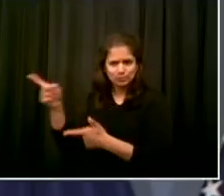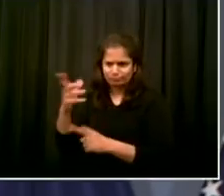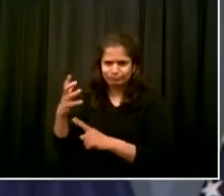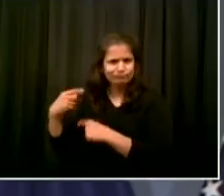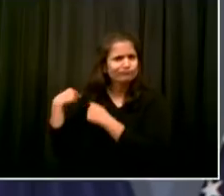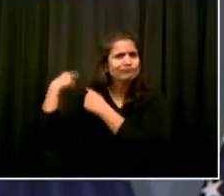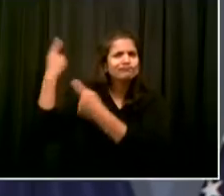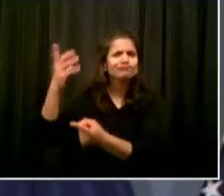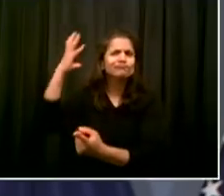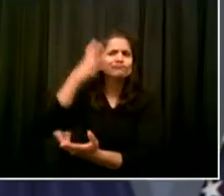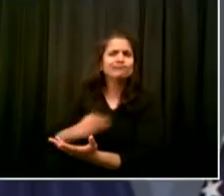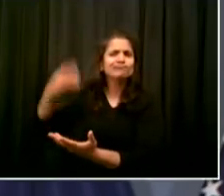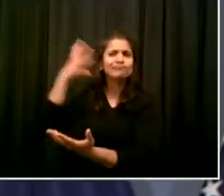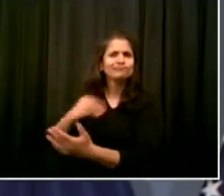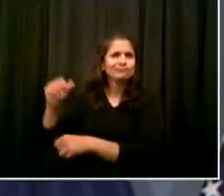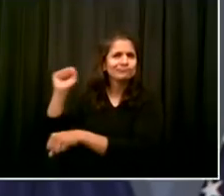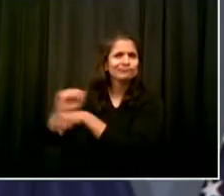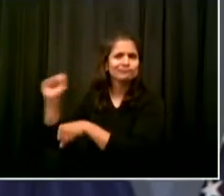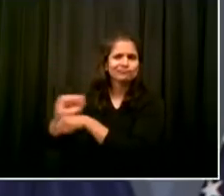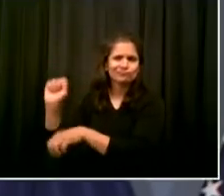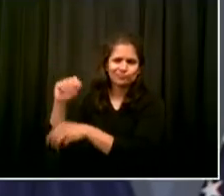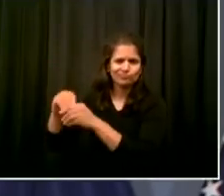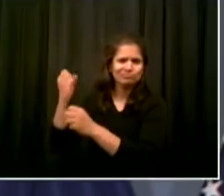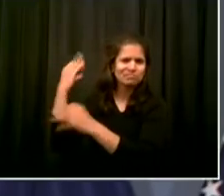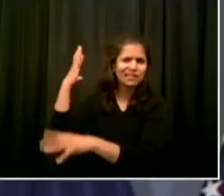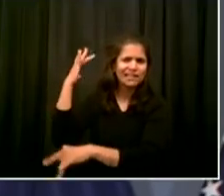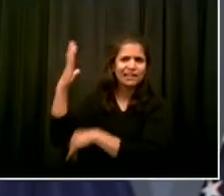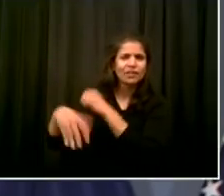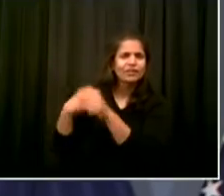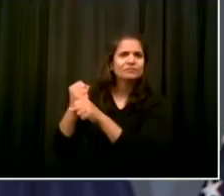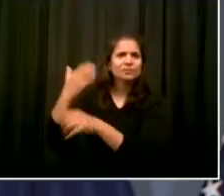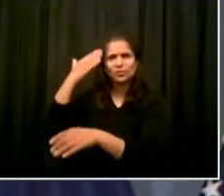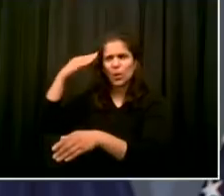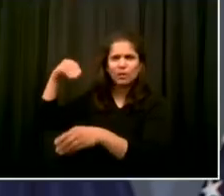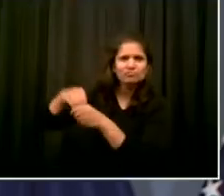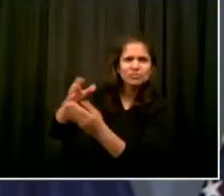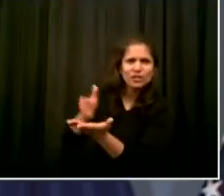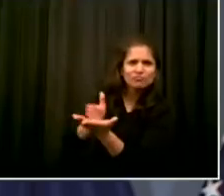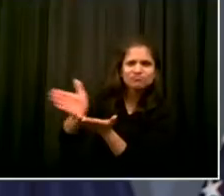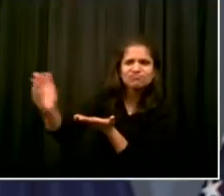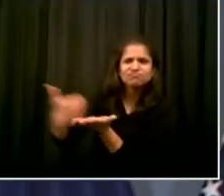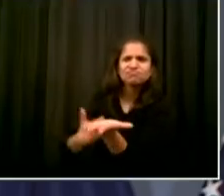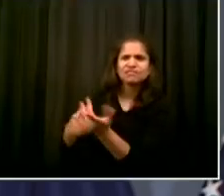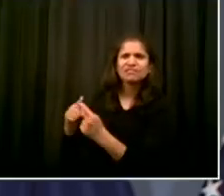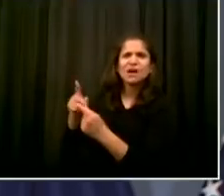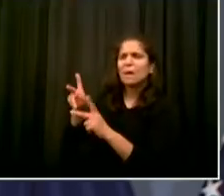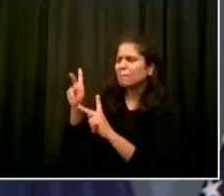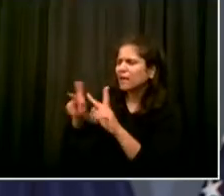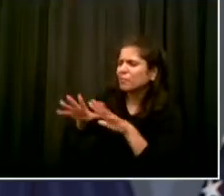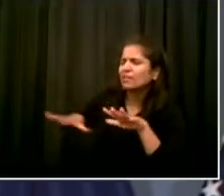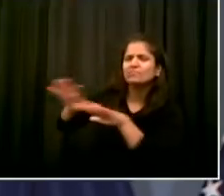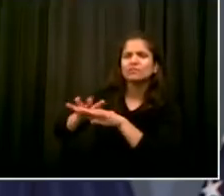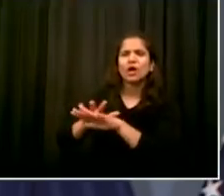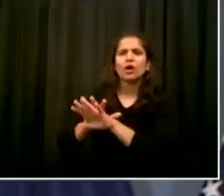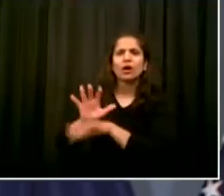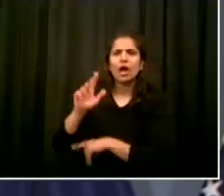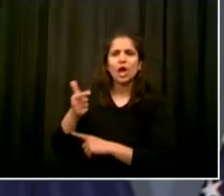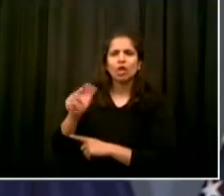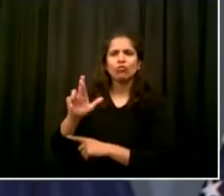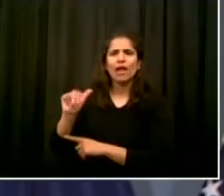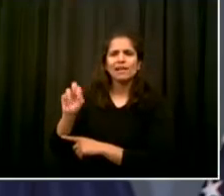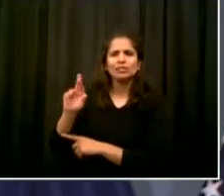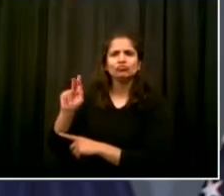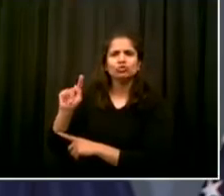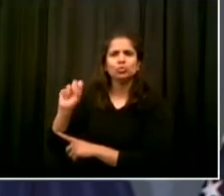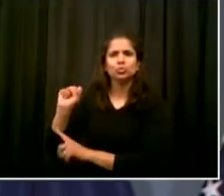leadership to make a change. And all of us in government better be listening. And we should be deferring and supporting grassroots leadership